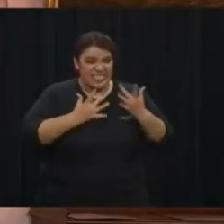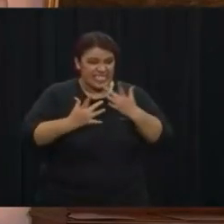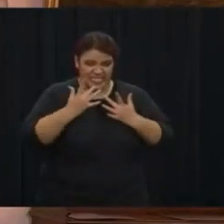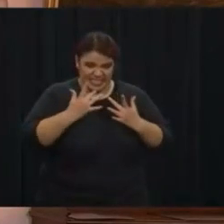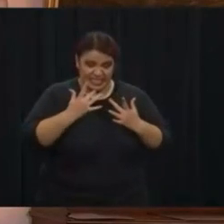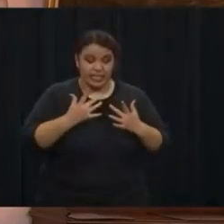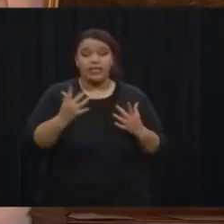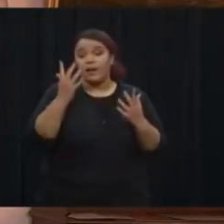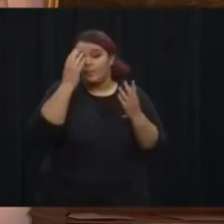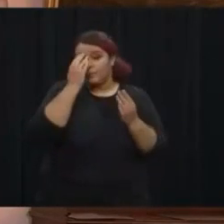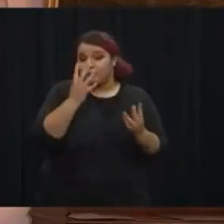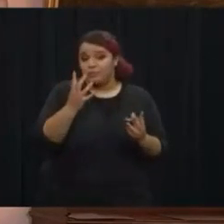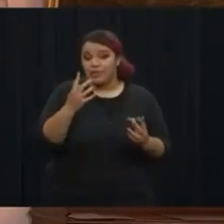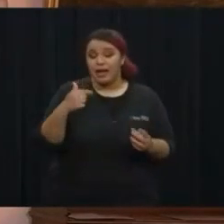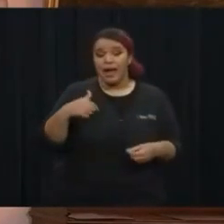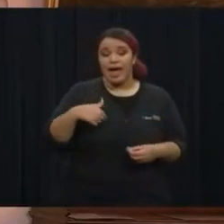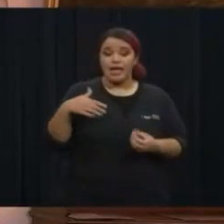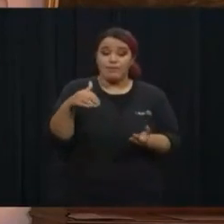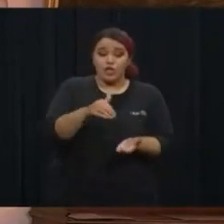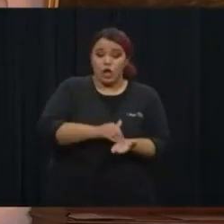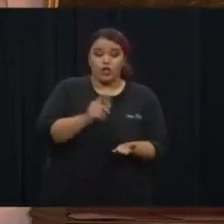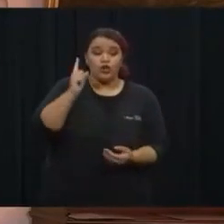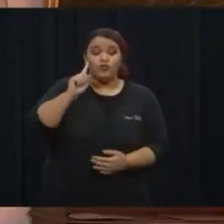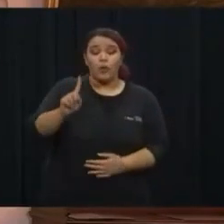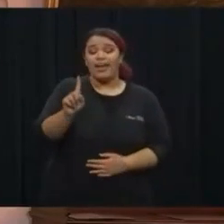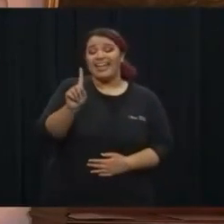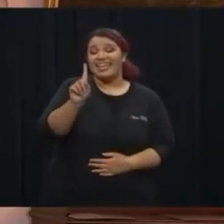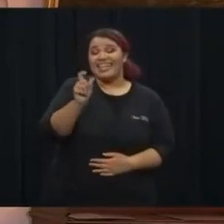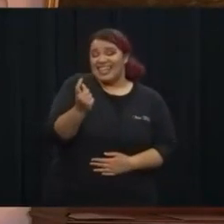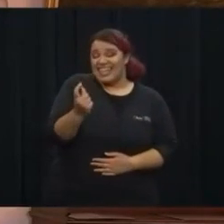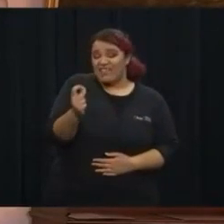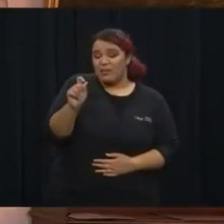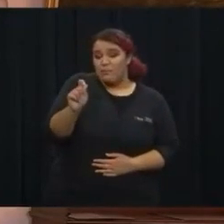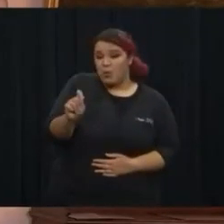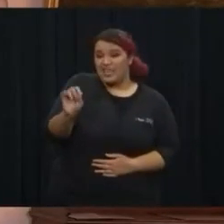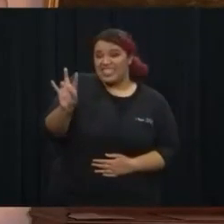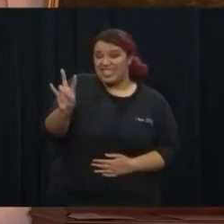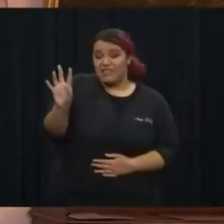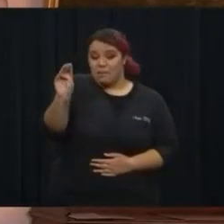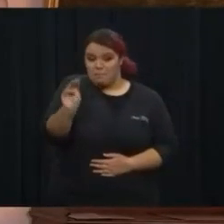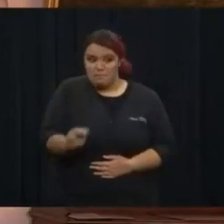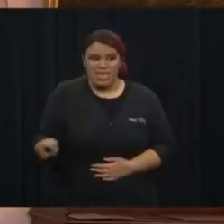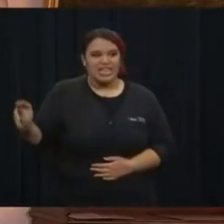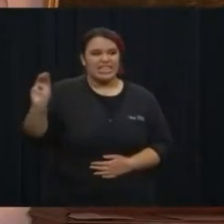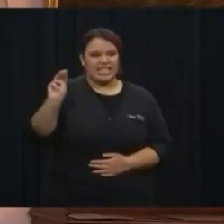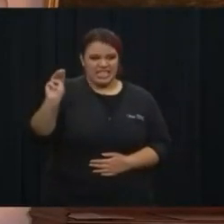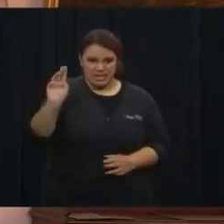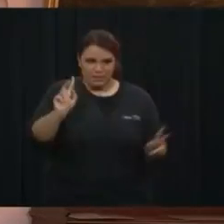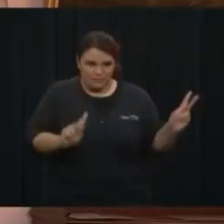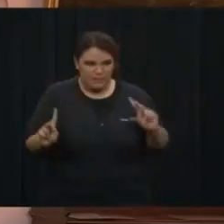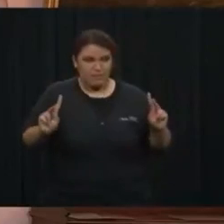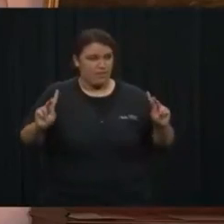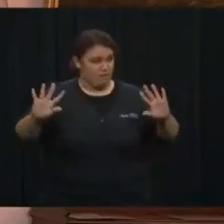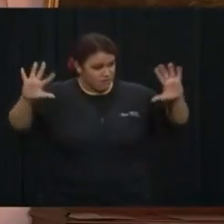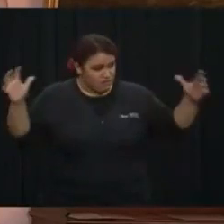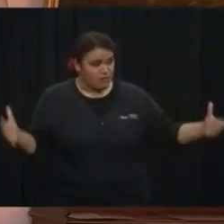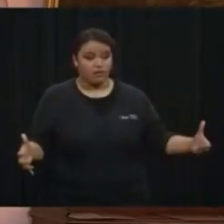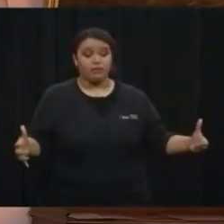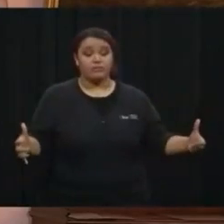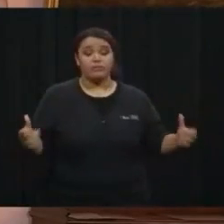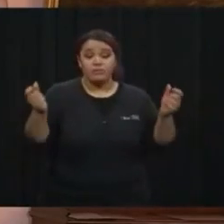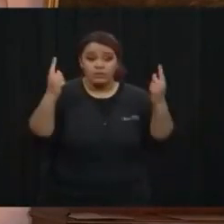NASA. Imagine, you know, that room with all those screens. The CDC has one. All locals, I have one in my agency,